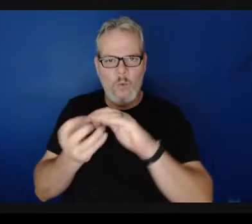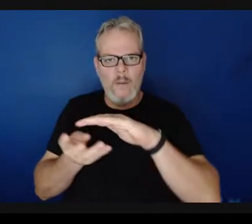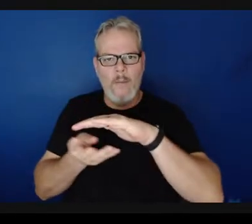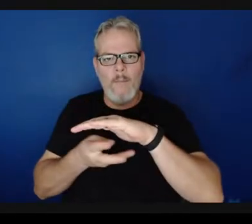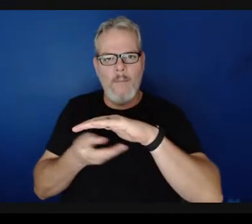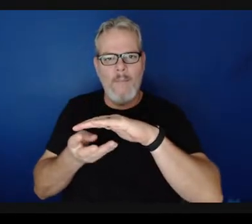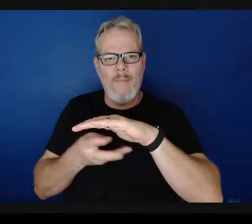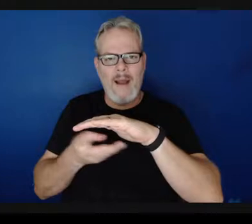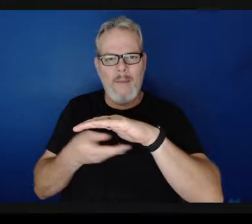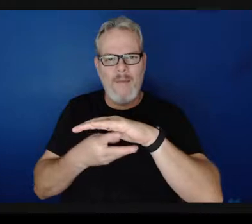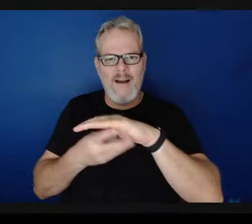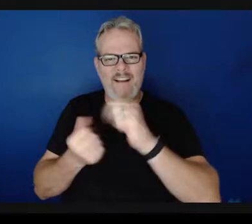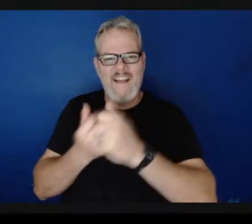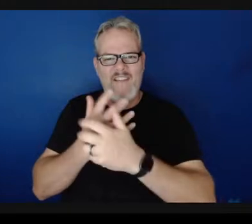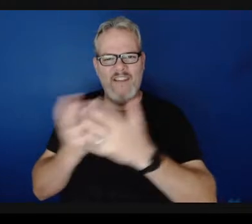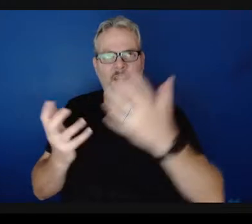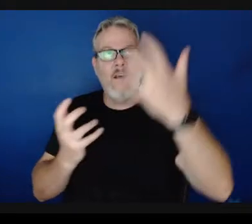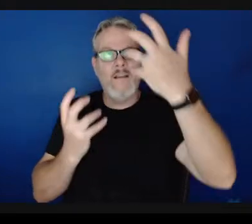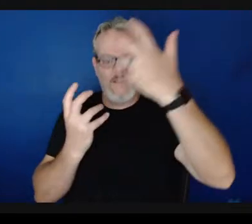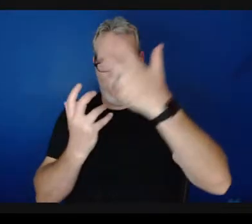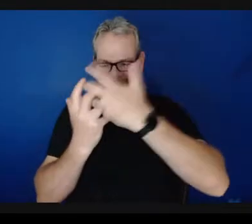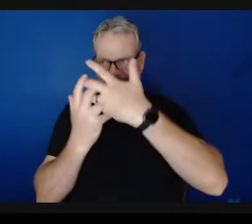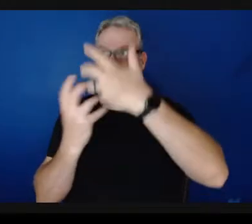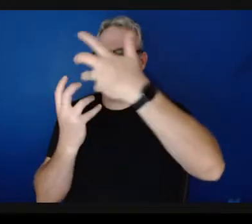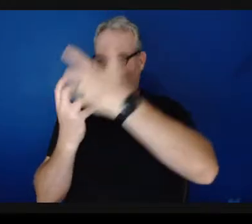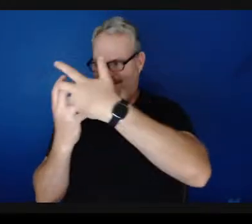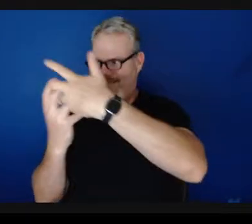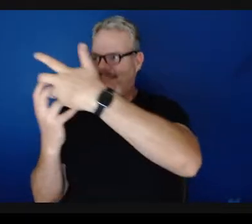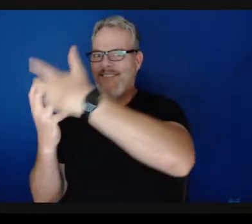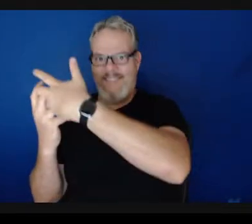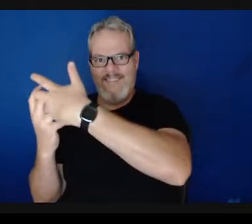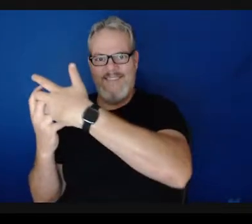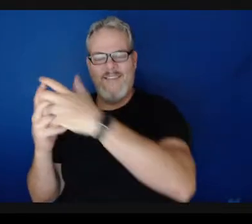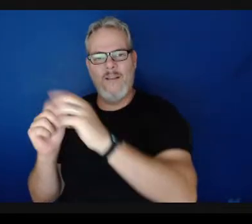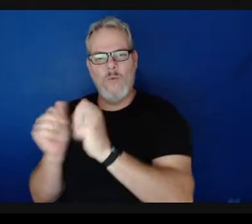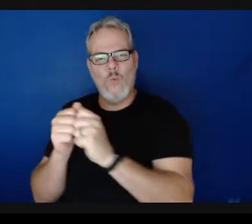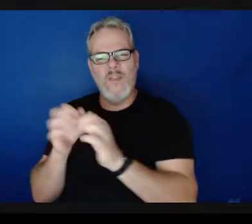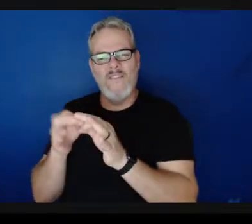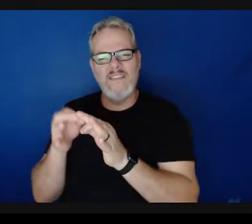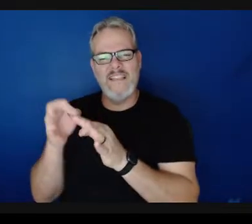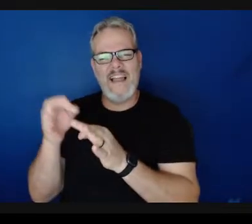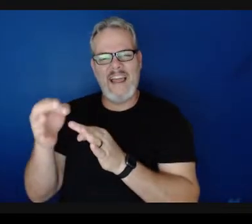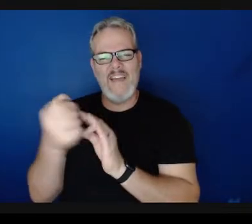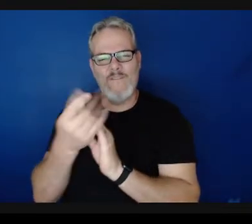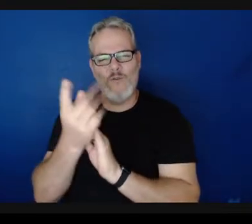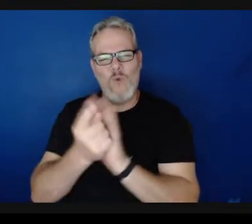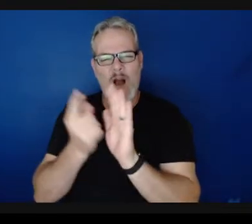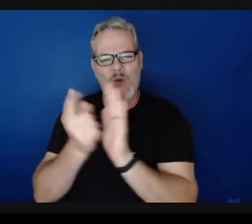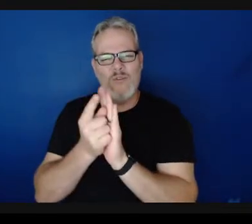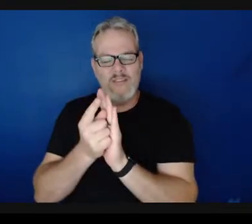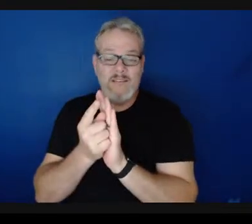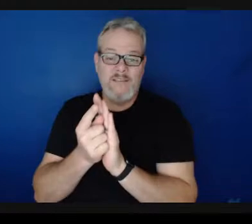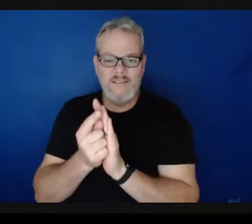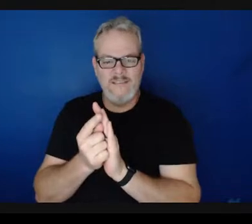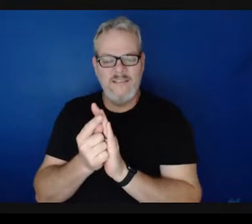mirrored with a slight delay of perhaps a few hours down on the Middle East Rift as well. So